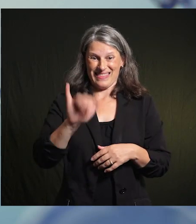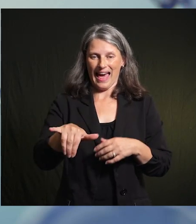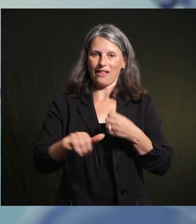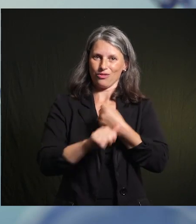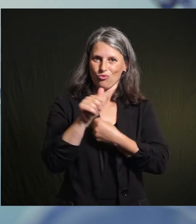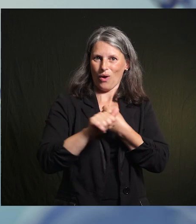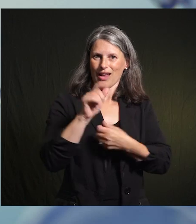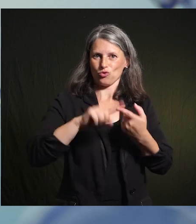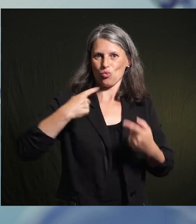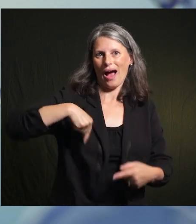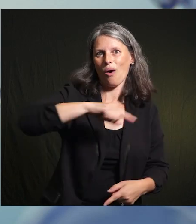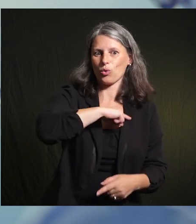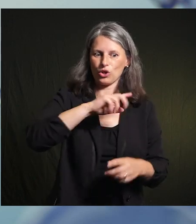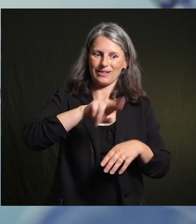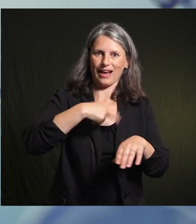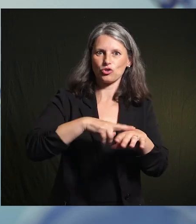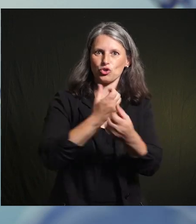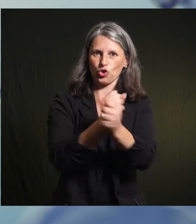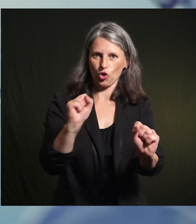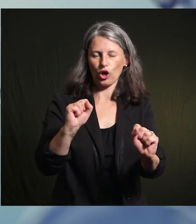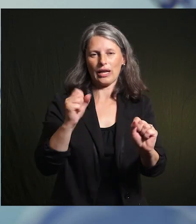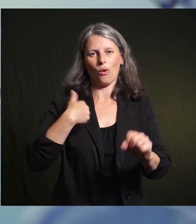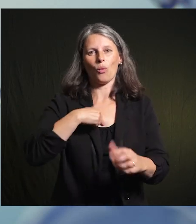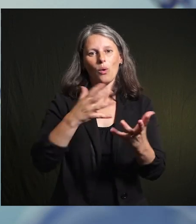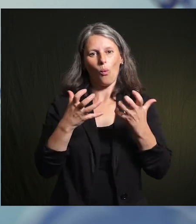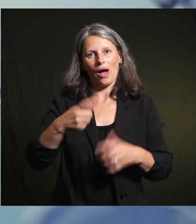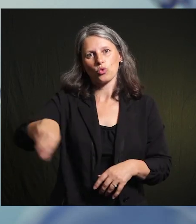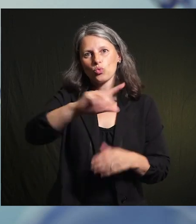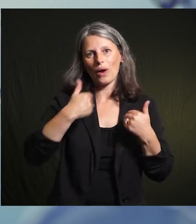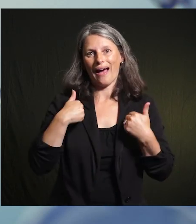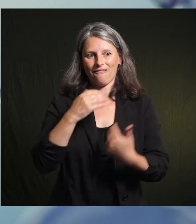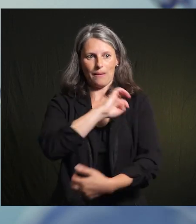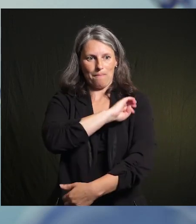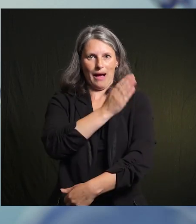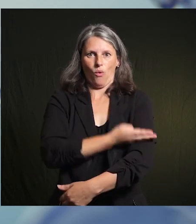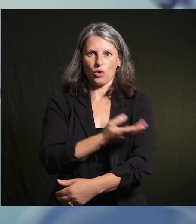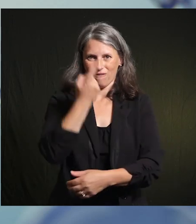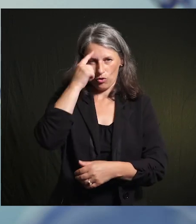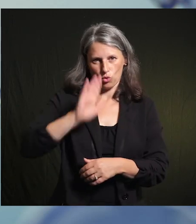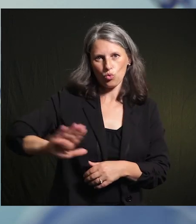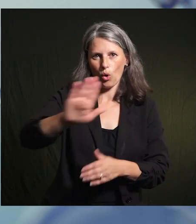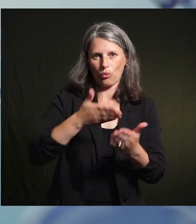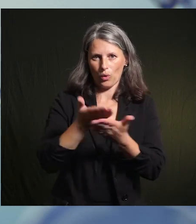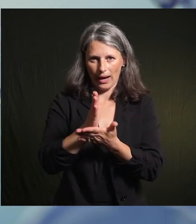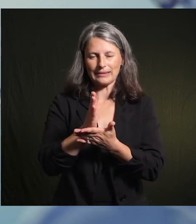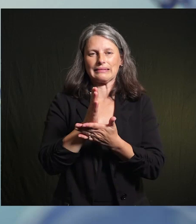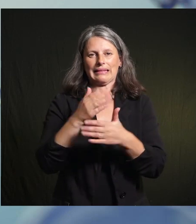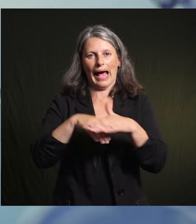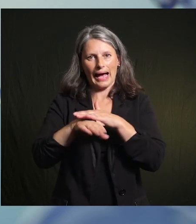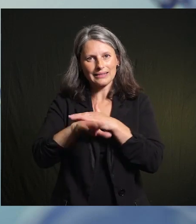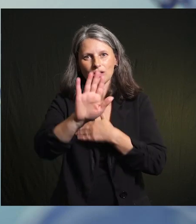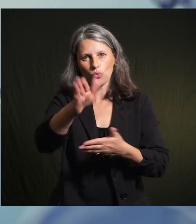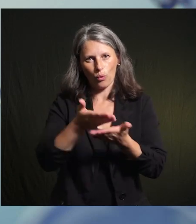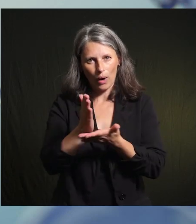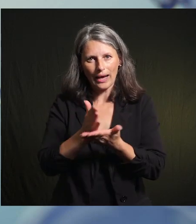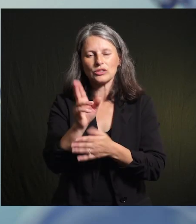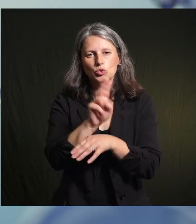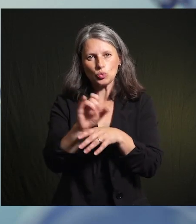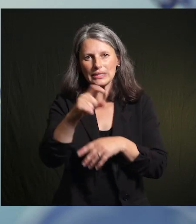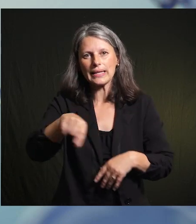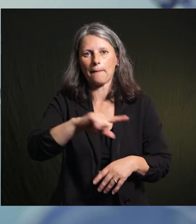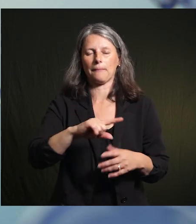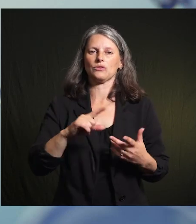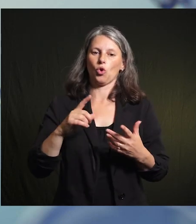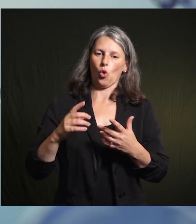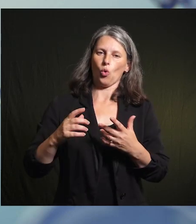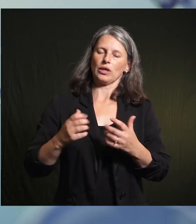to really empower people to have full access to all their rights. So I encourage you to please lean in together,